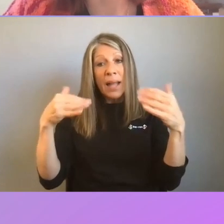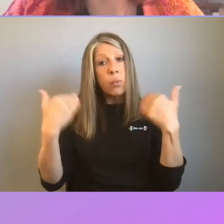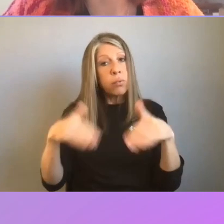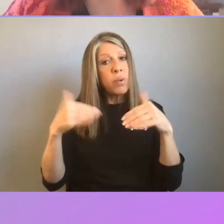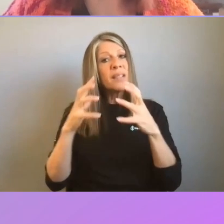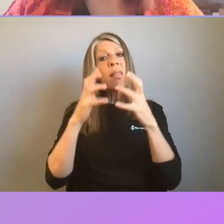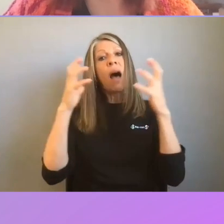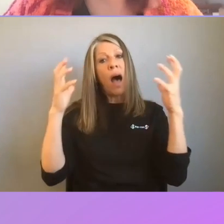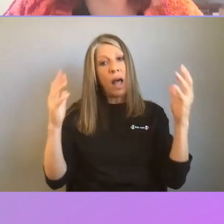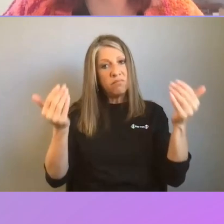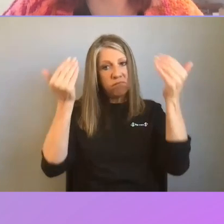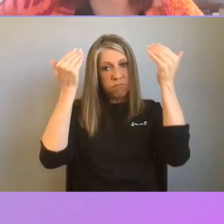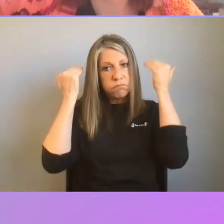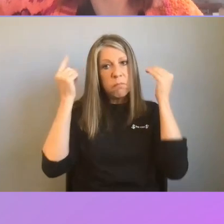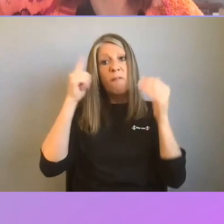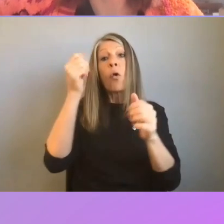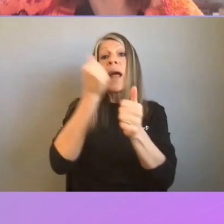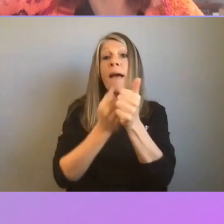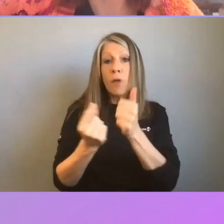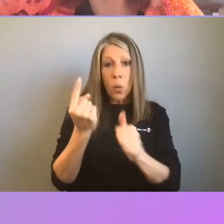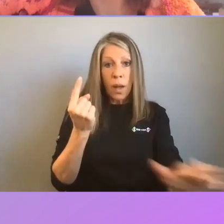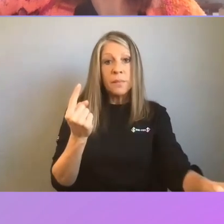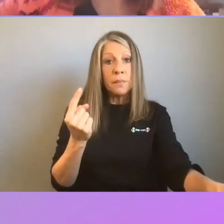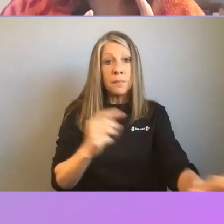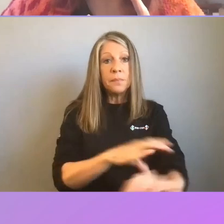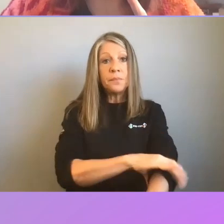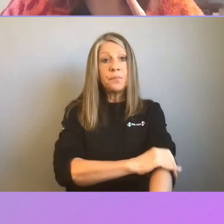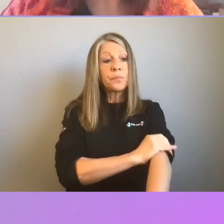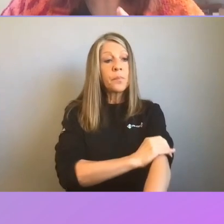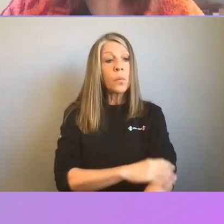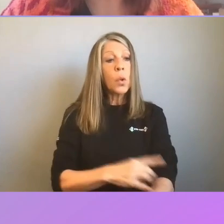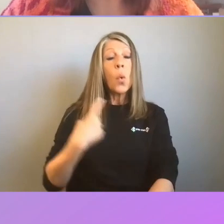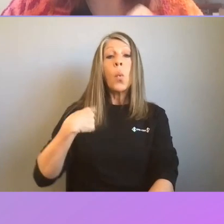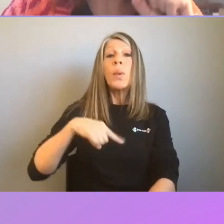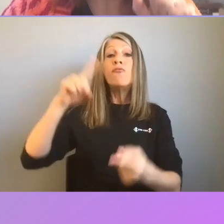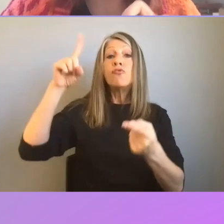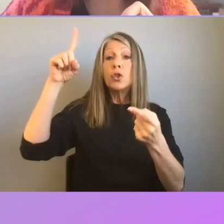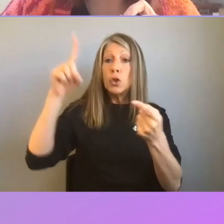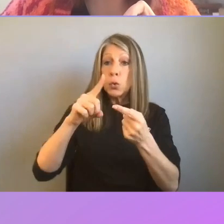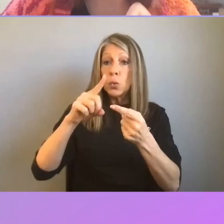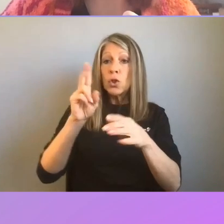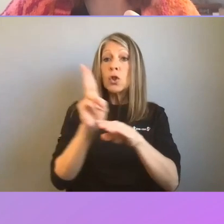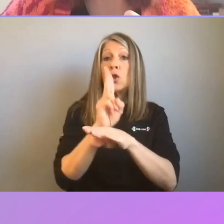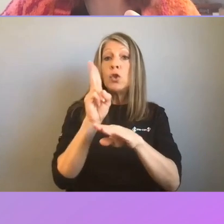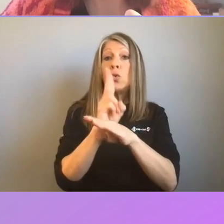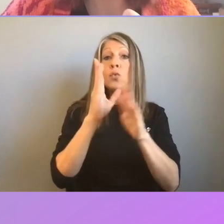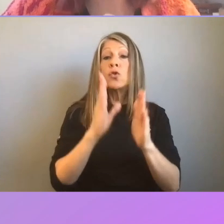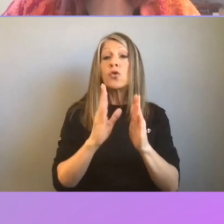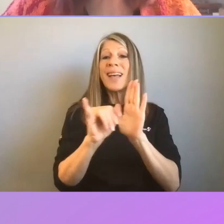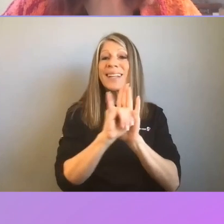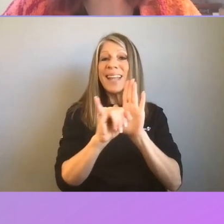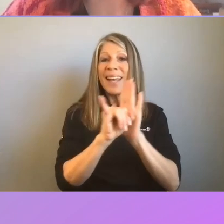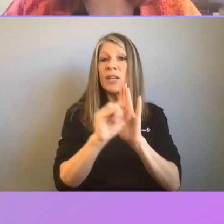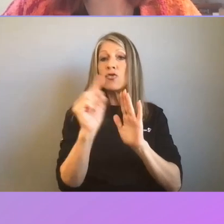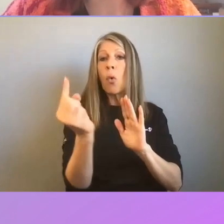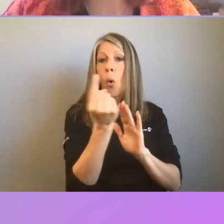lot for everyone. So we reduce a user's identity to